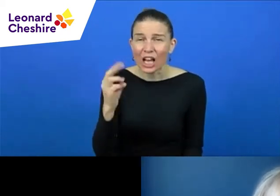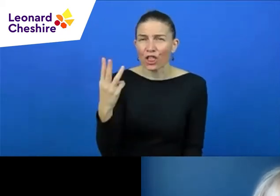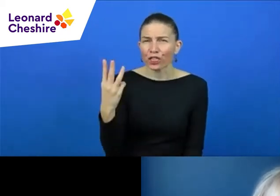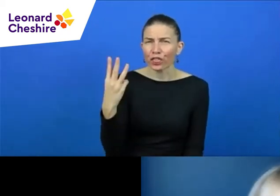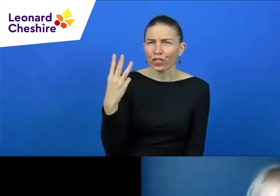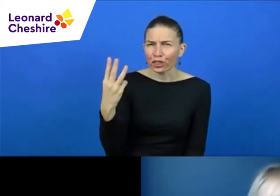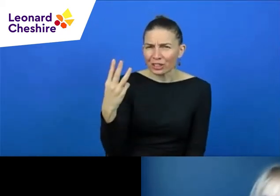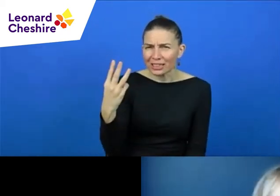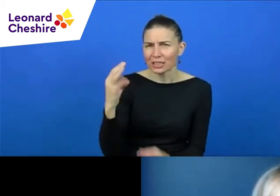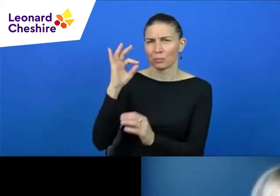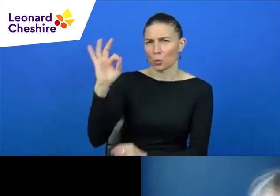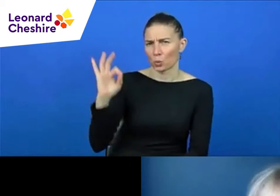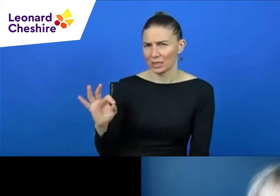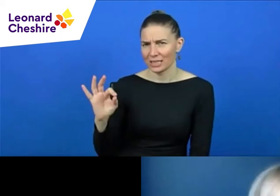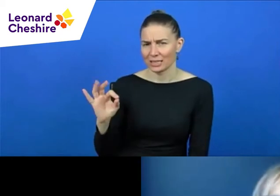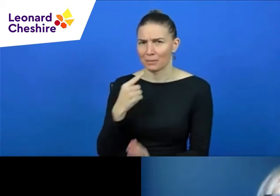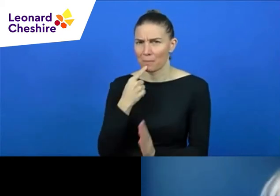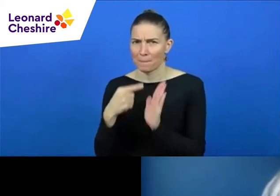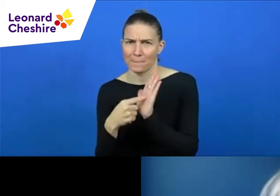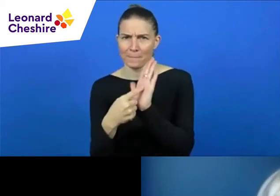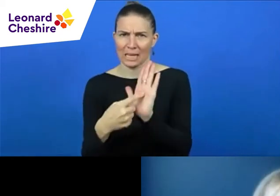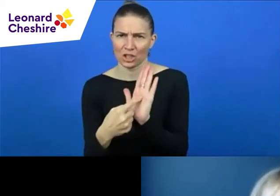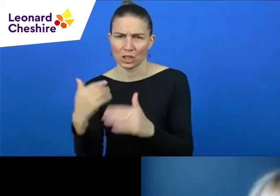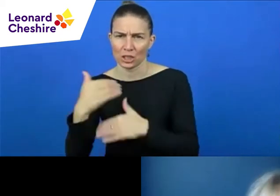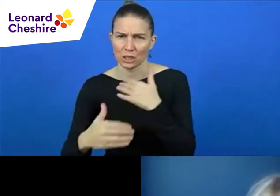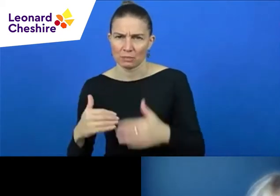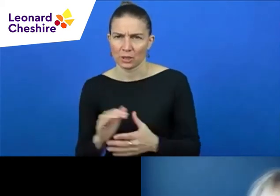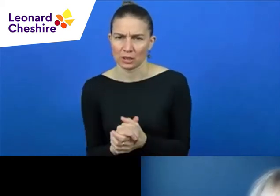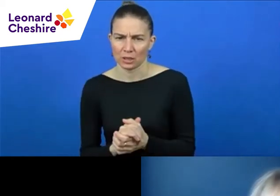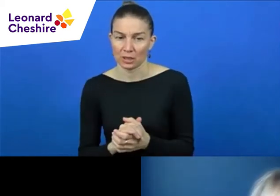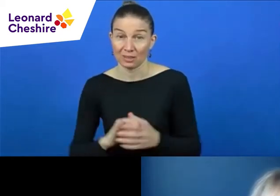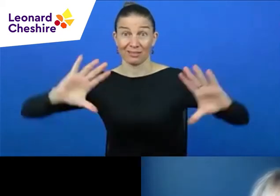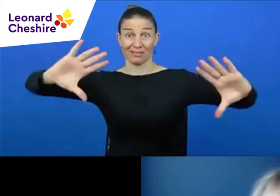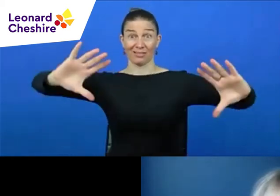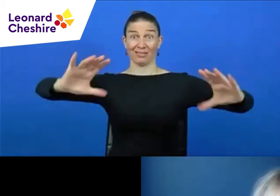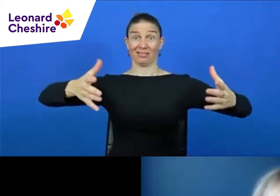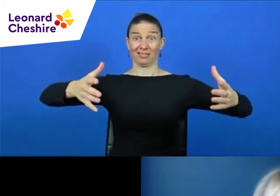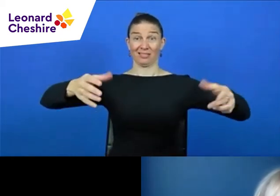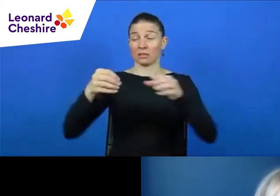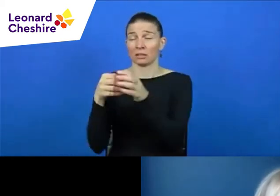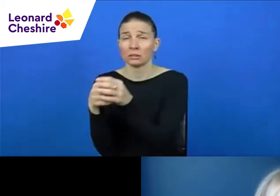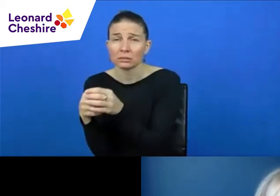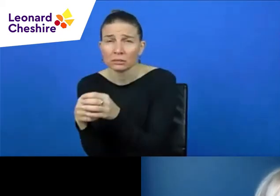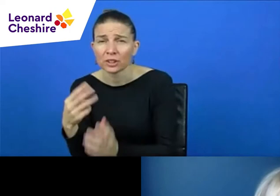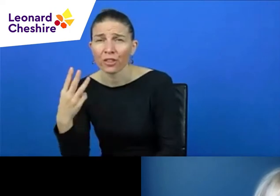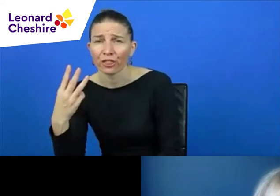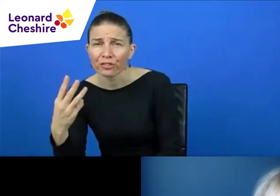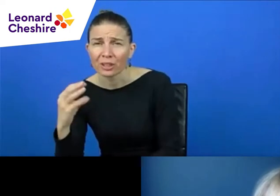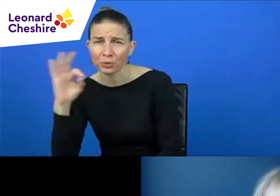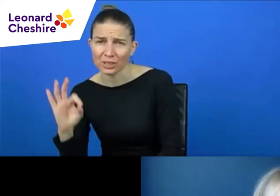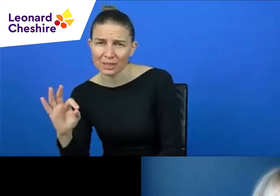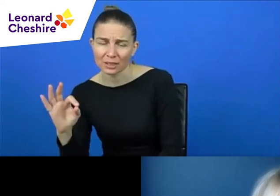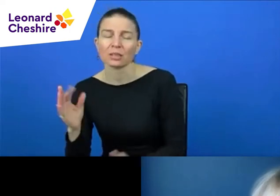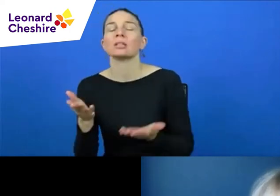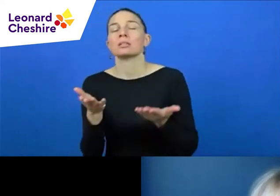disability. Seriously. So that is the real premise the Valuable 500 was set up. It was set up to ensure that